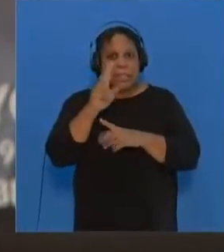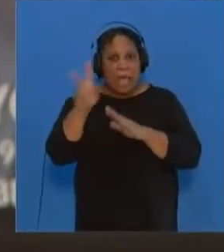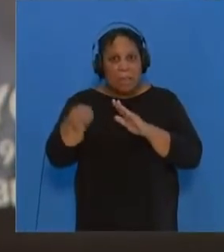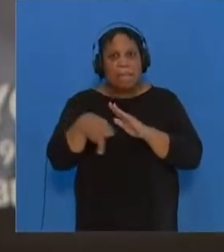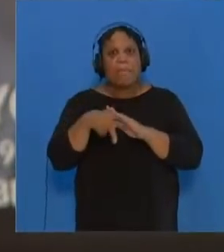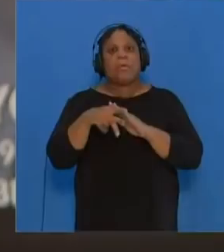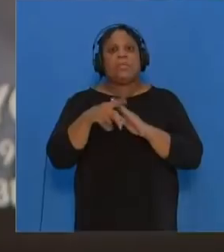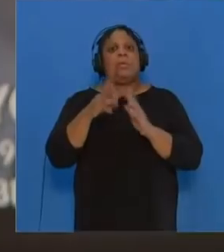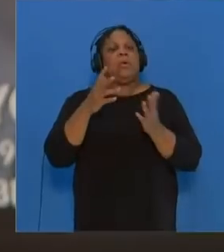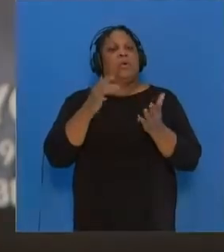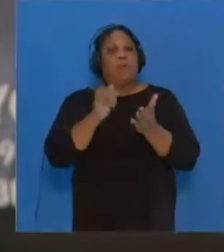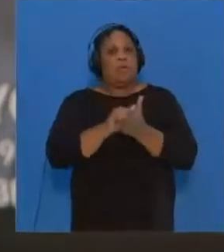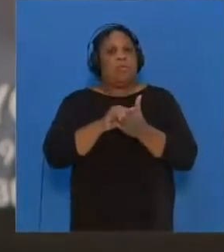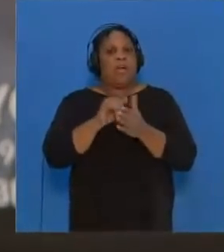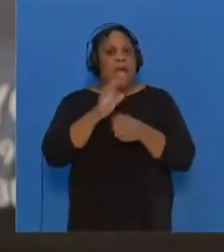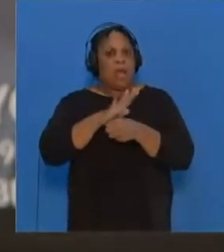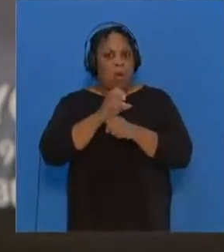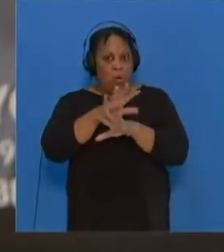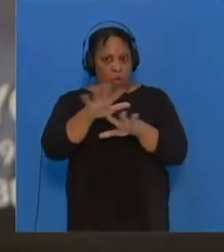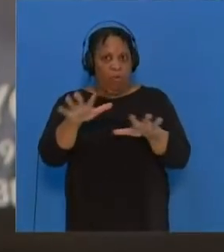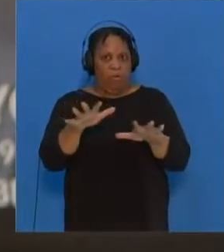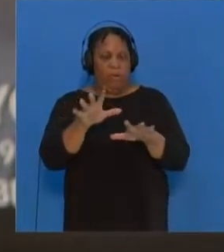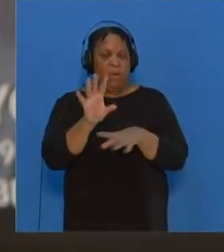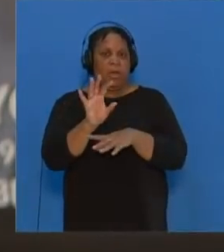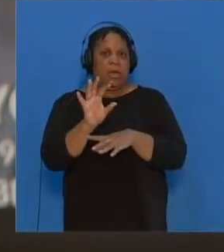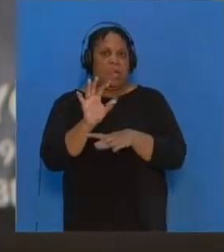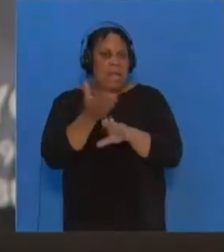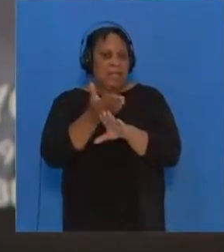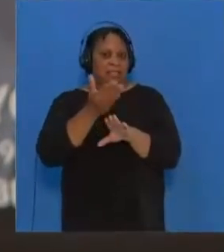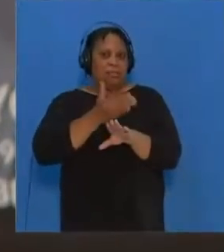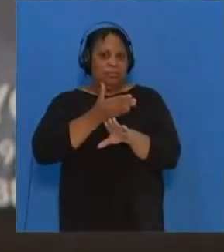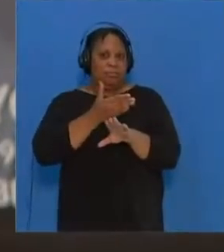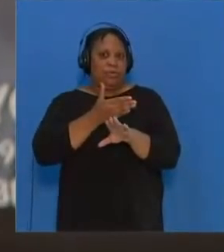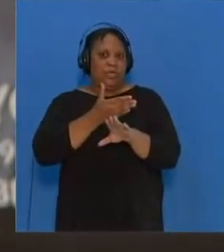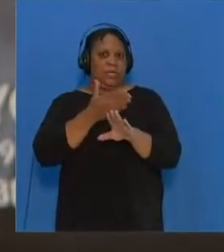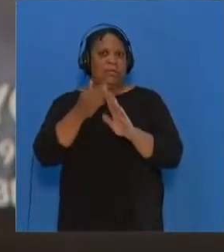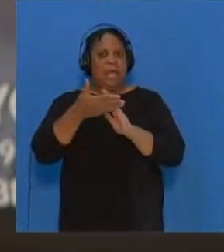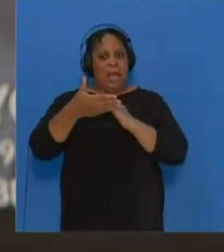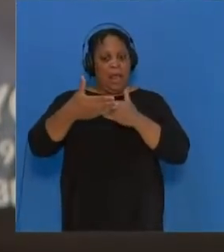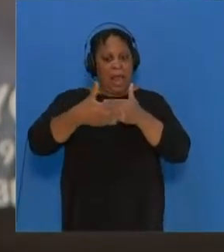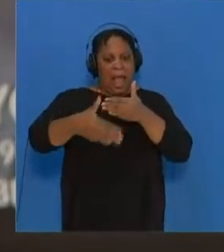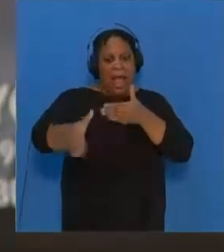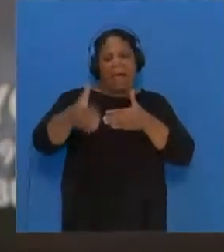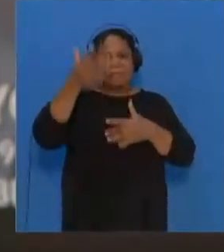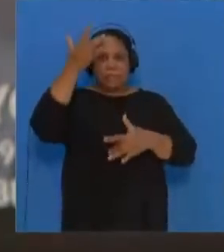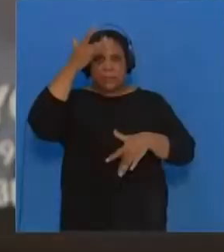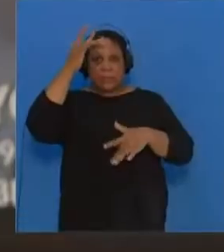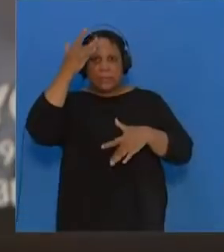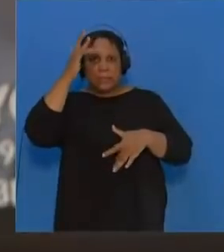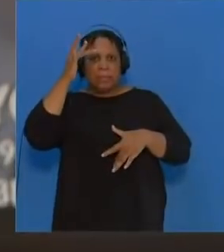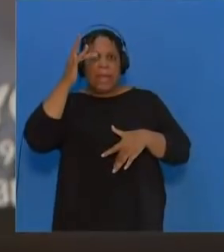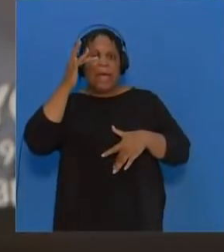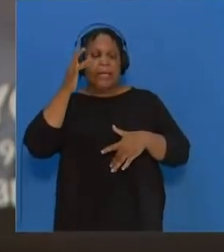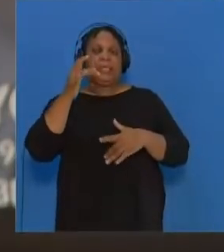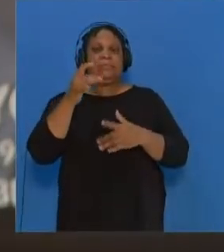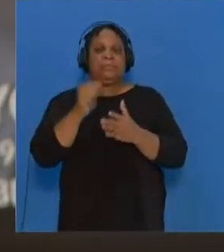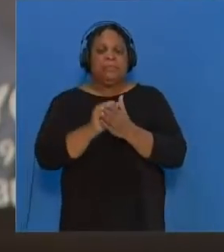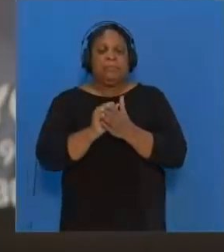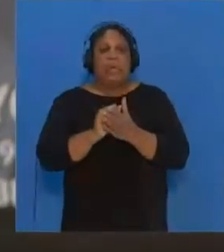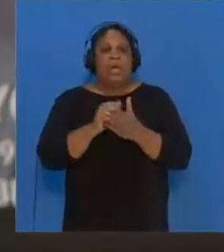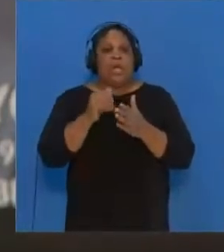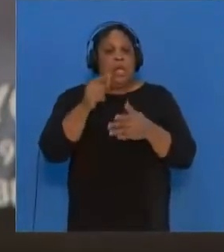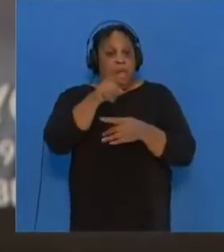that COVID-19 has a pre-symptomatic and an asymptomatic phase. So individuals who test